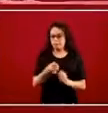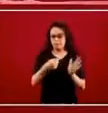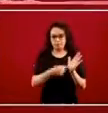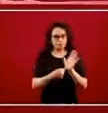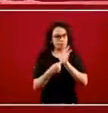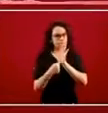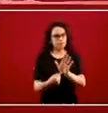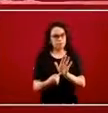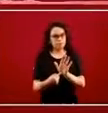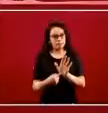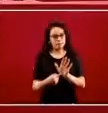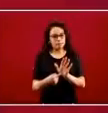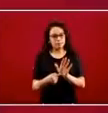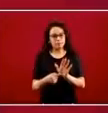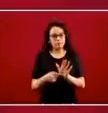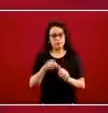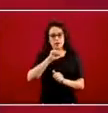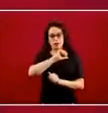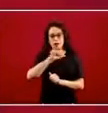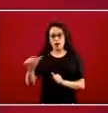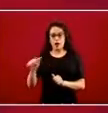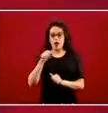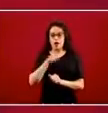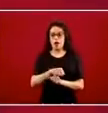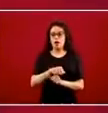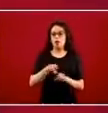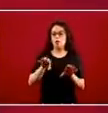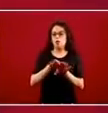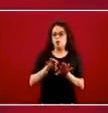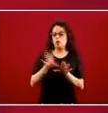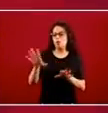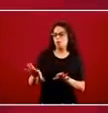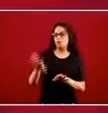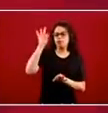So the Mexican law is very clear when it comes to